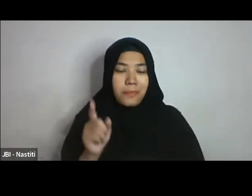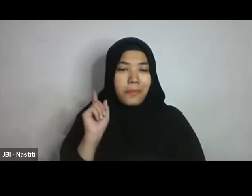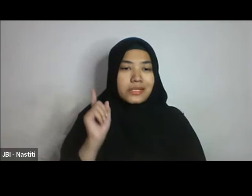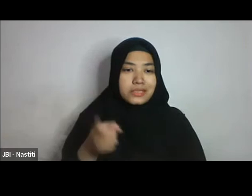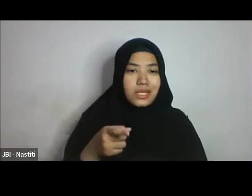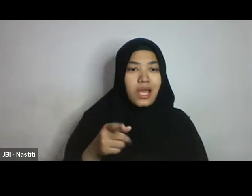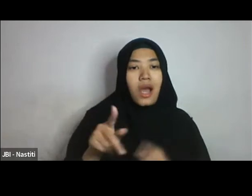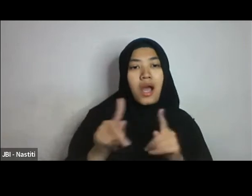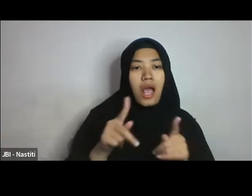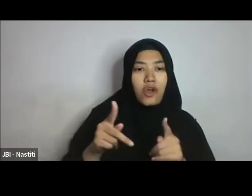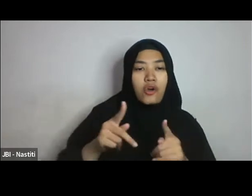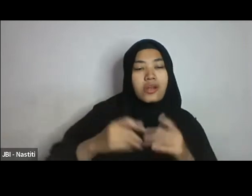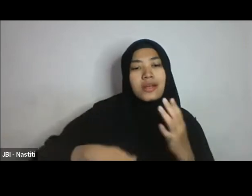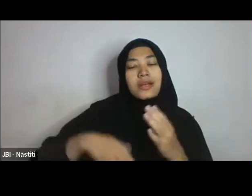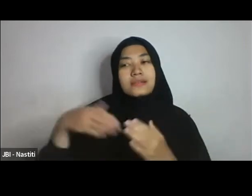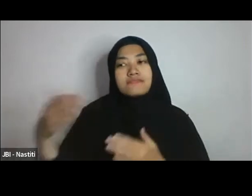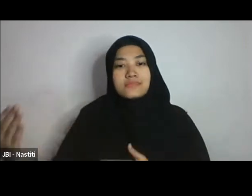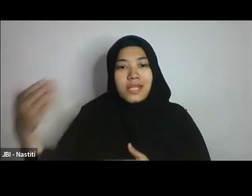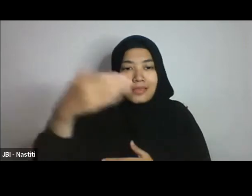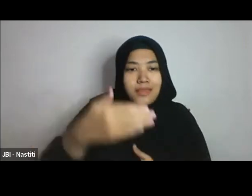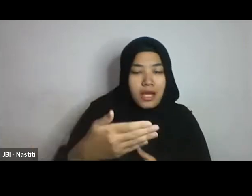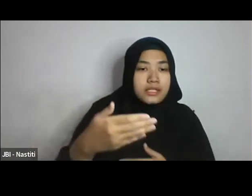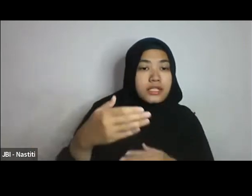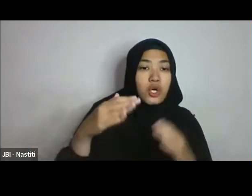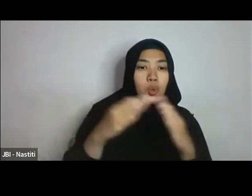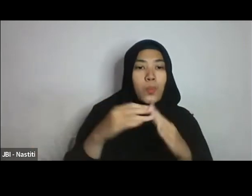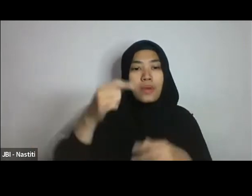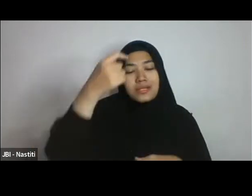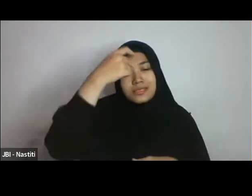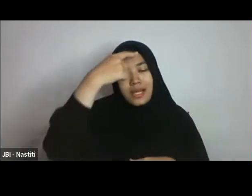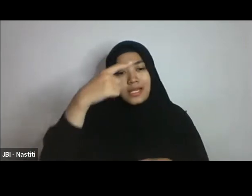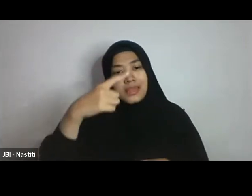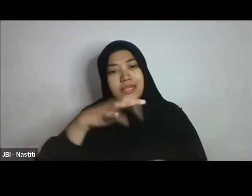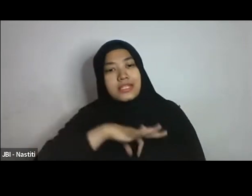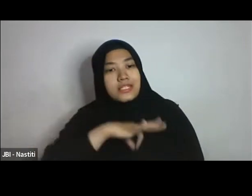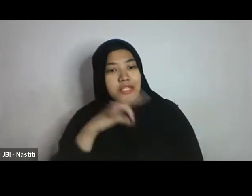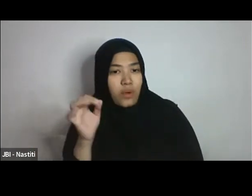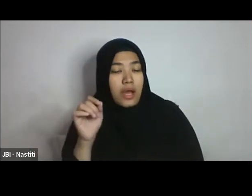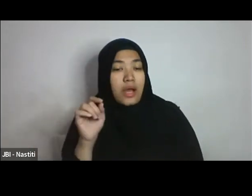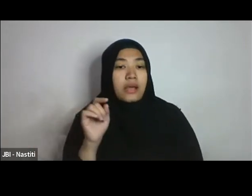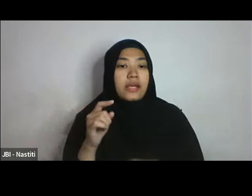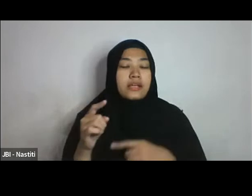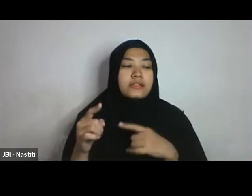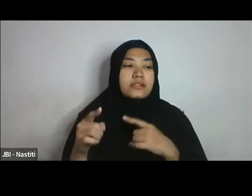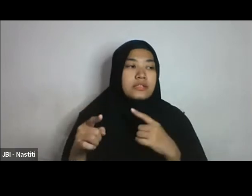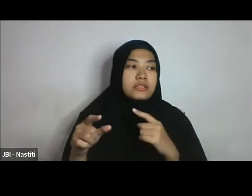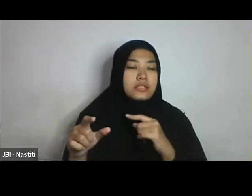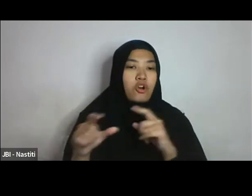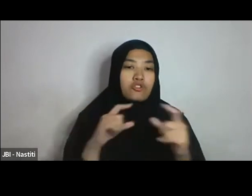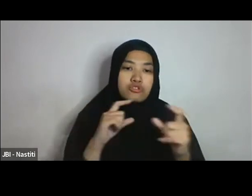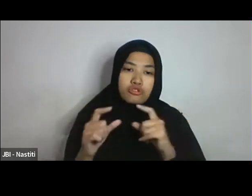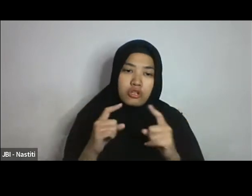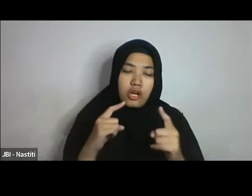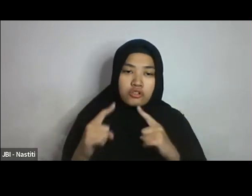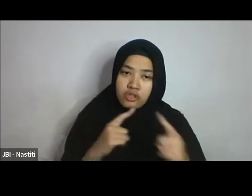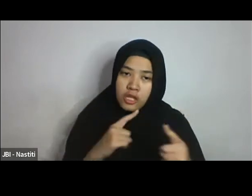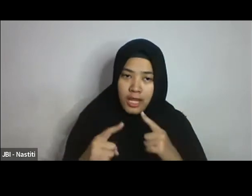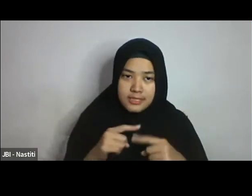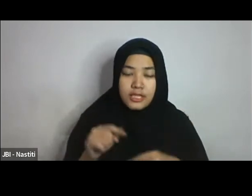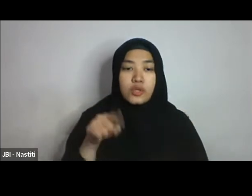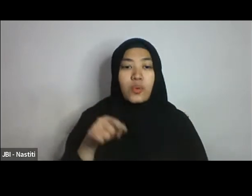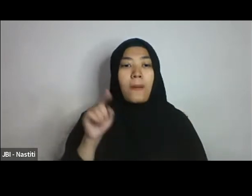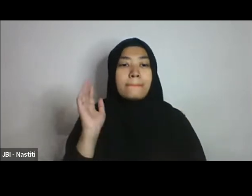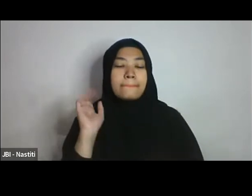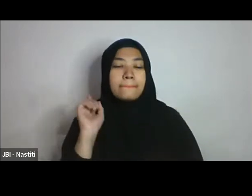is the consumer groups or the patient groups, because they can articulate from the perspective of orang dengan gangguan